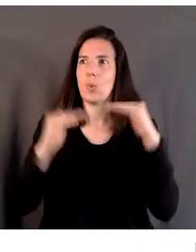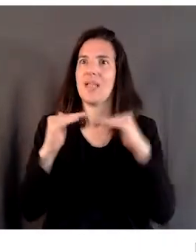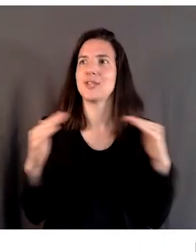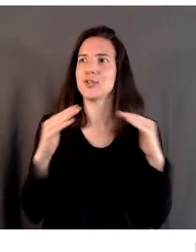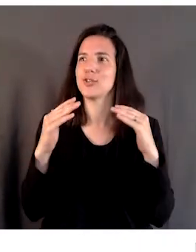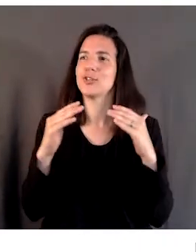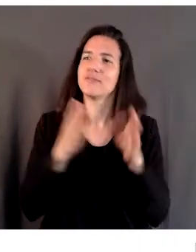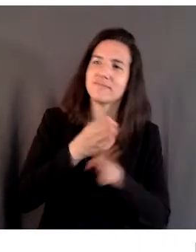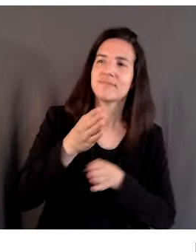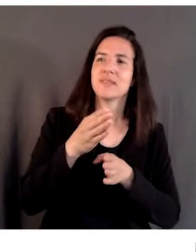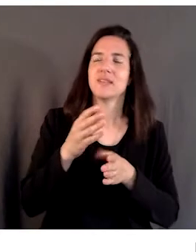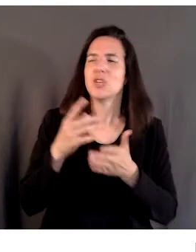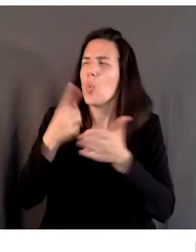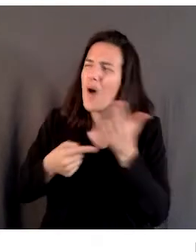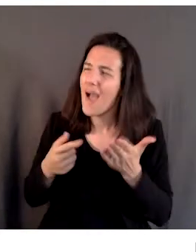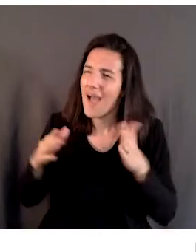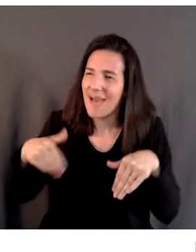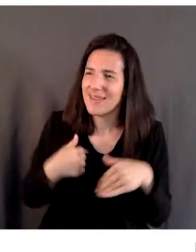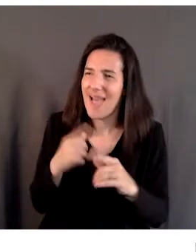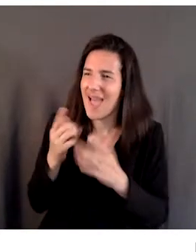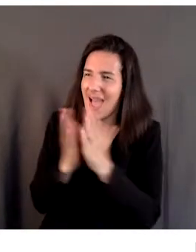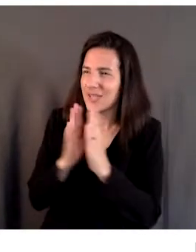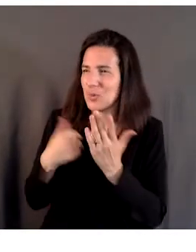you? I should have. My favorite question.